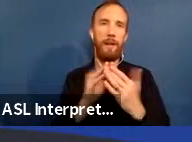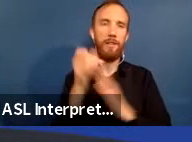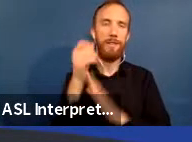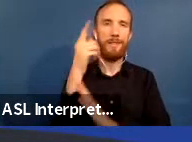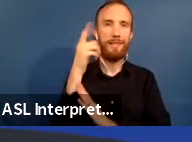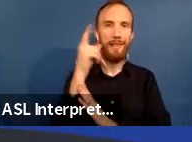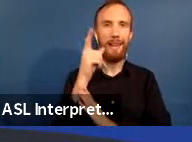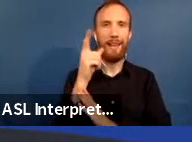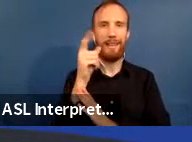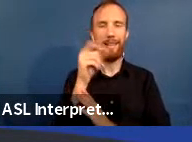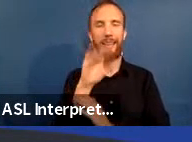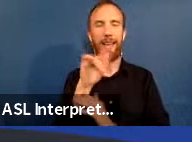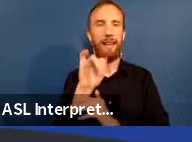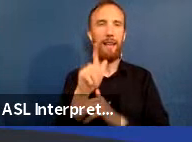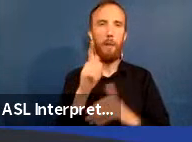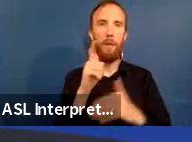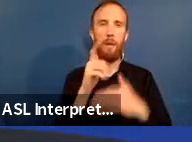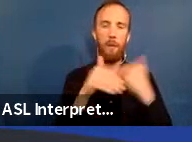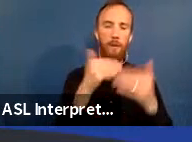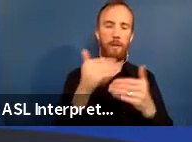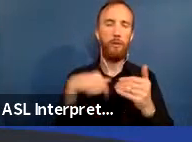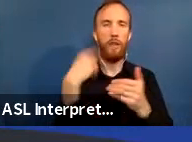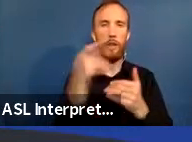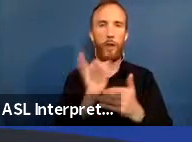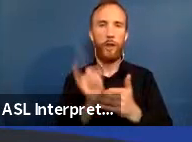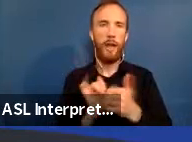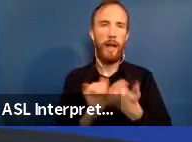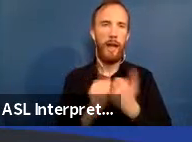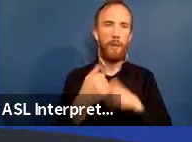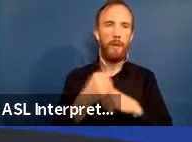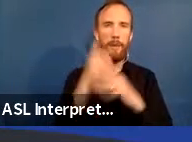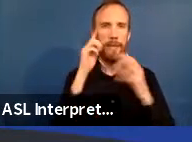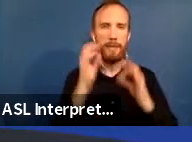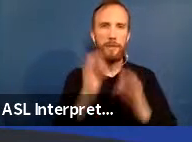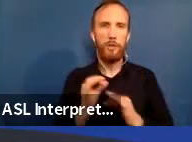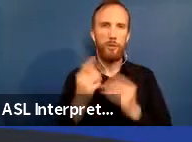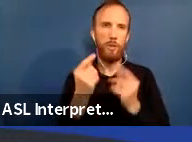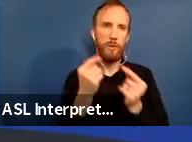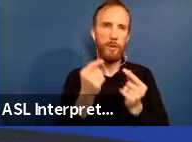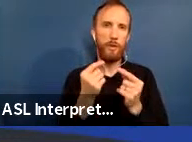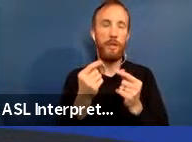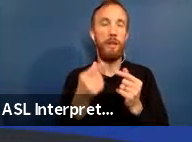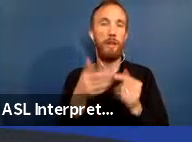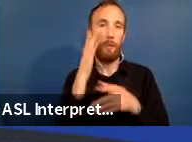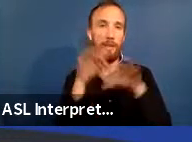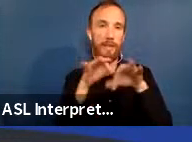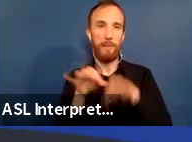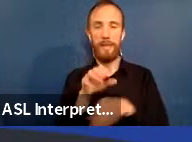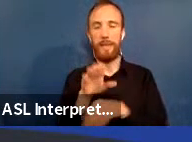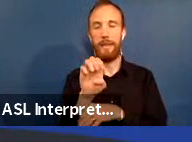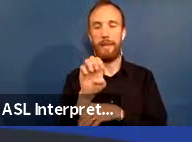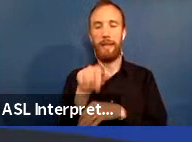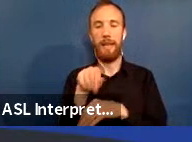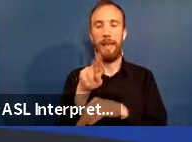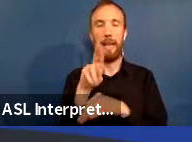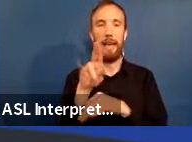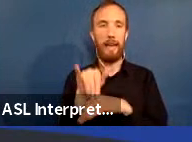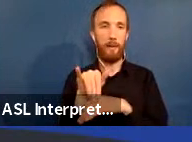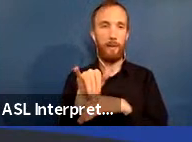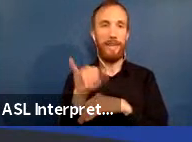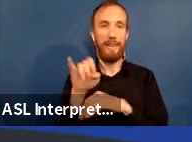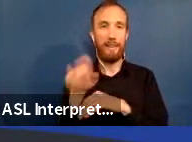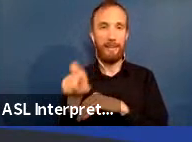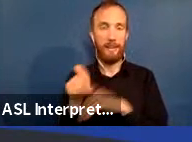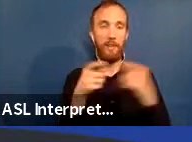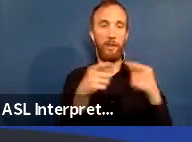How do we make prioritization decisions using our equity index and also our facilities index? So we want to talk about that.